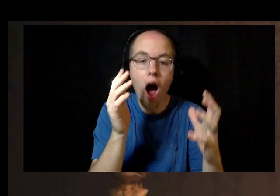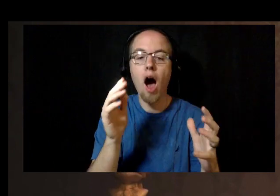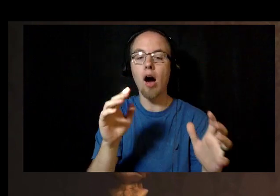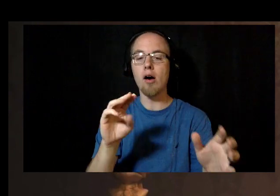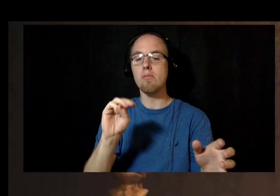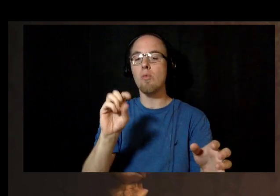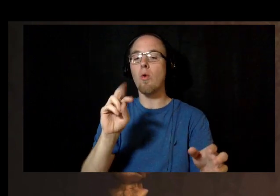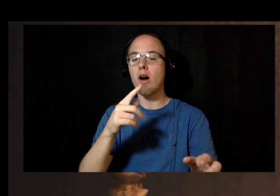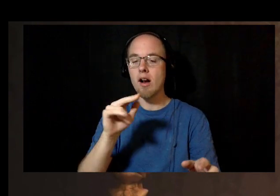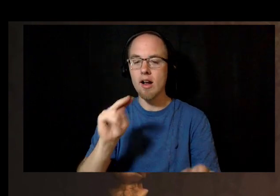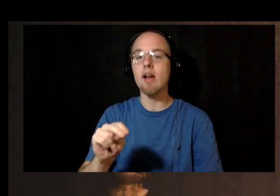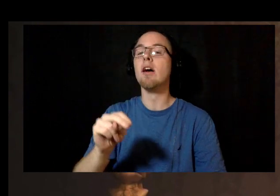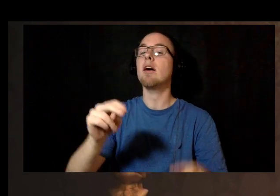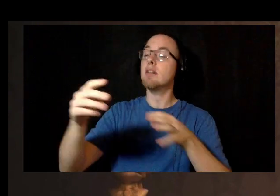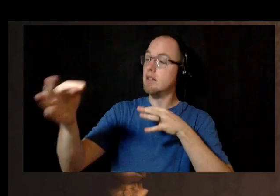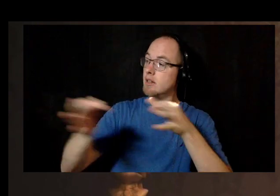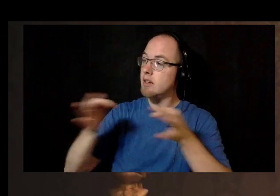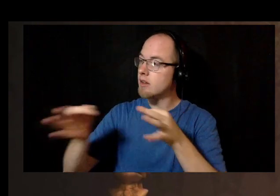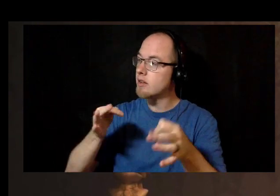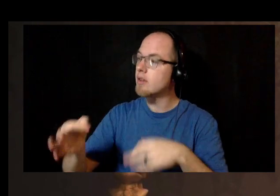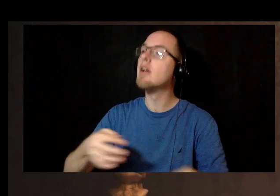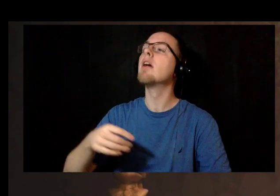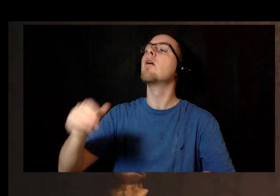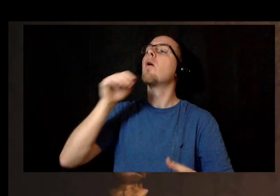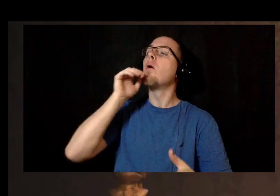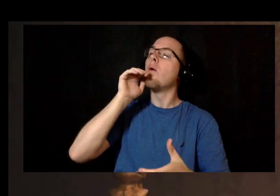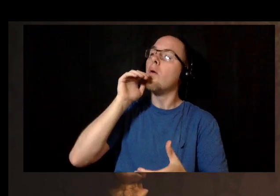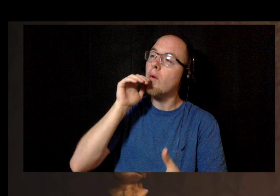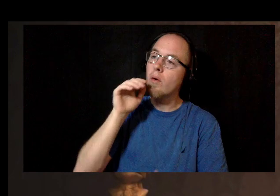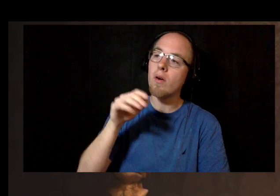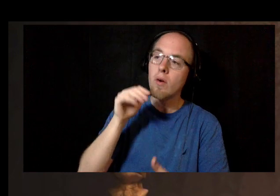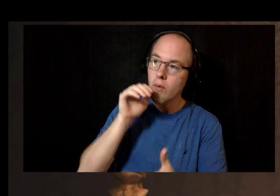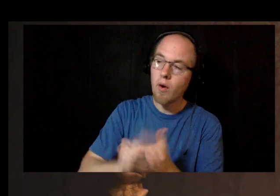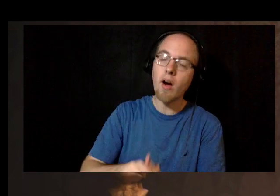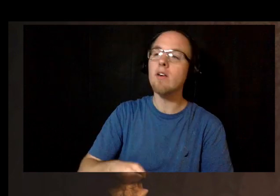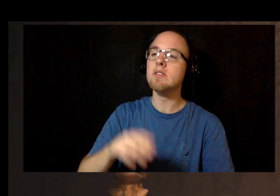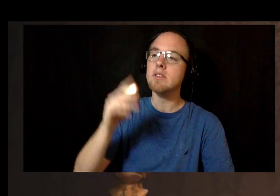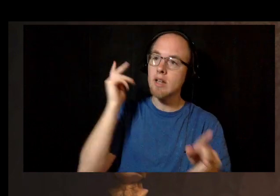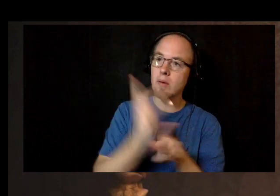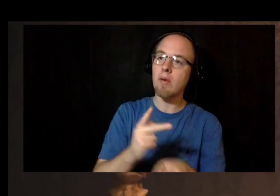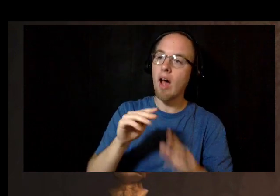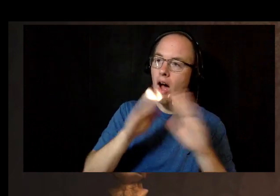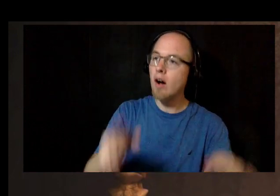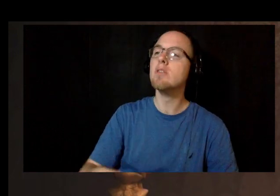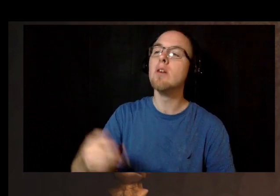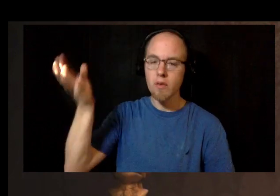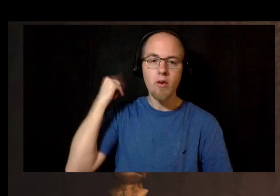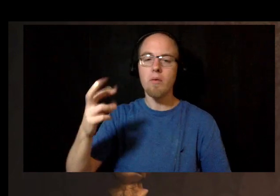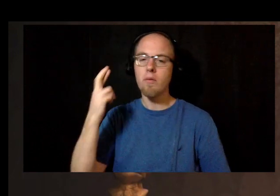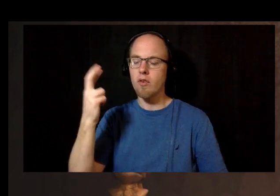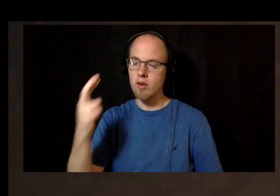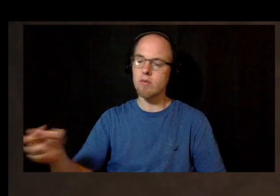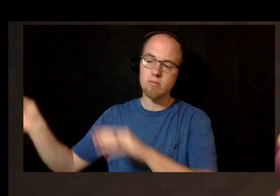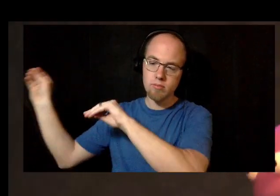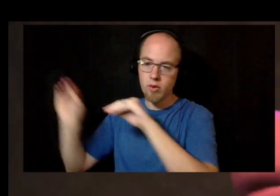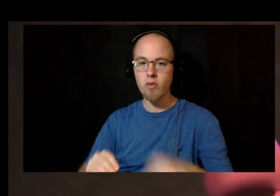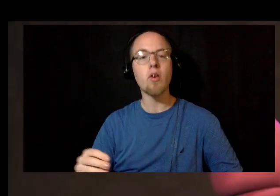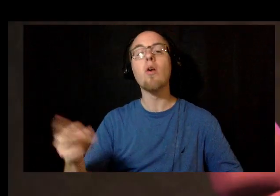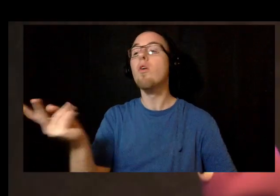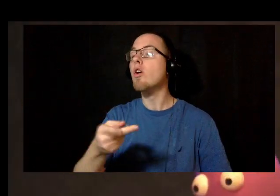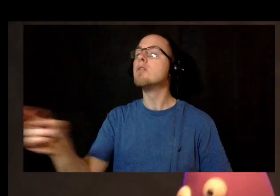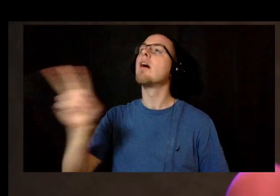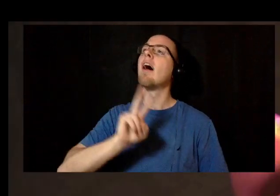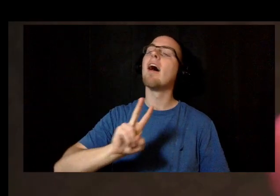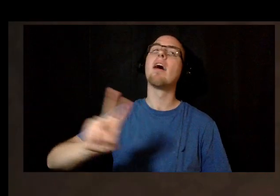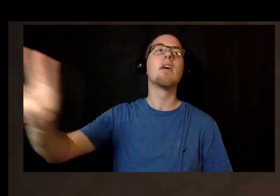Morgan then goes on to tell me she's keeping the house, his former best mate is moving in, and while they're out for the day happily shopping